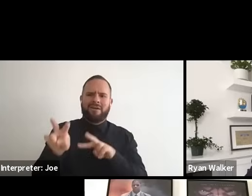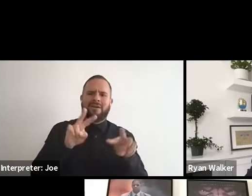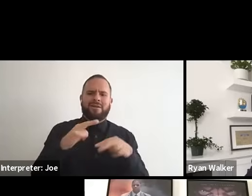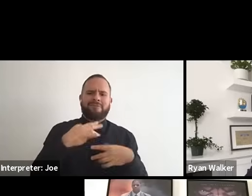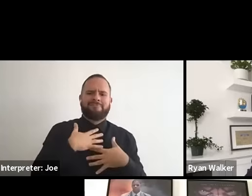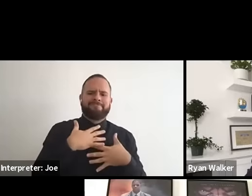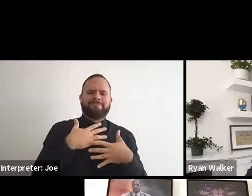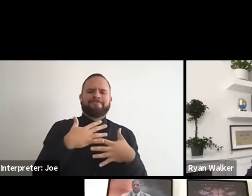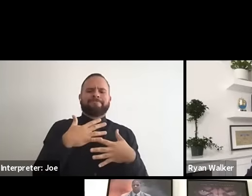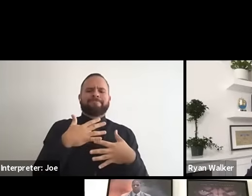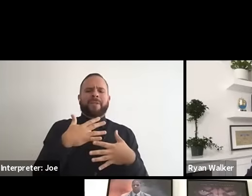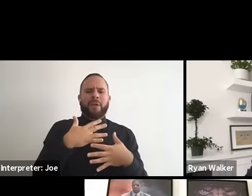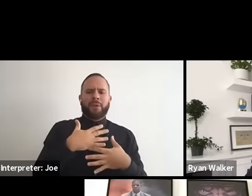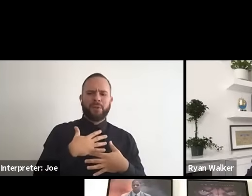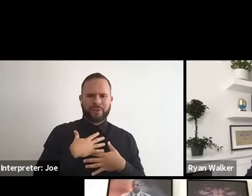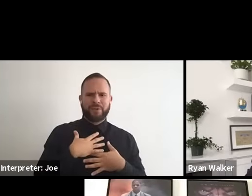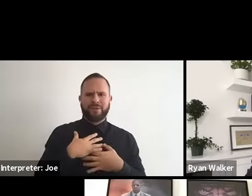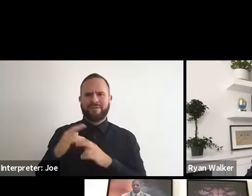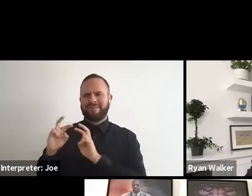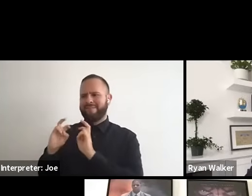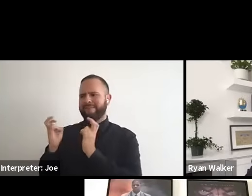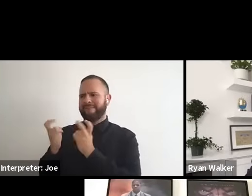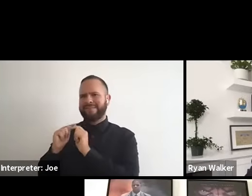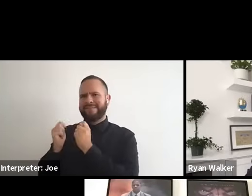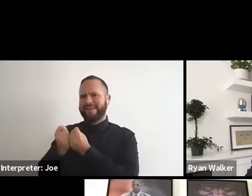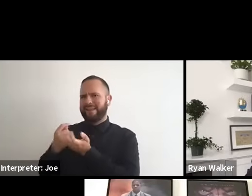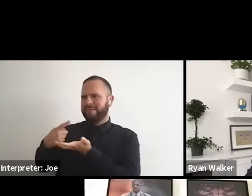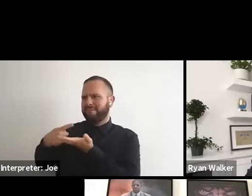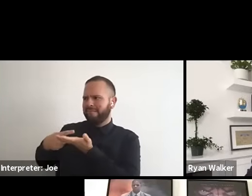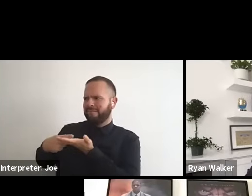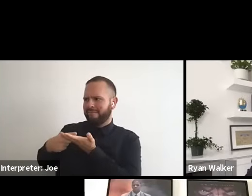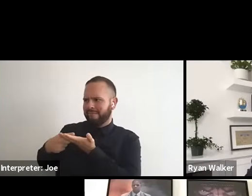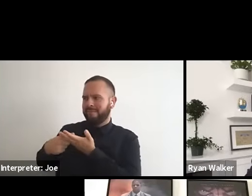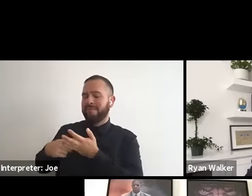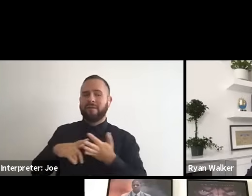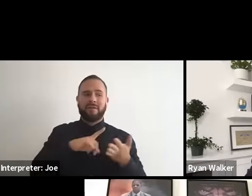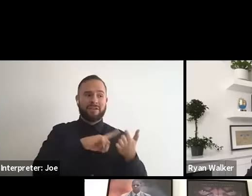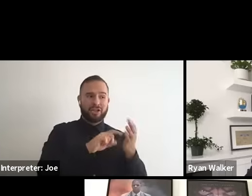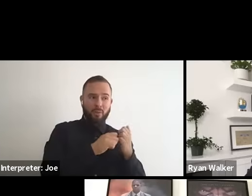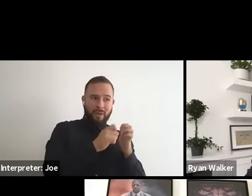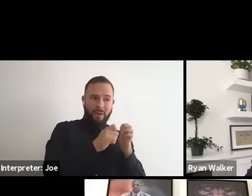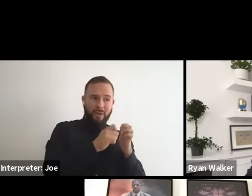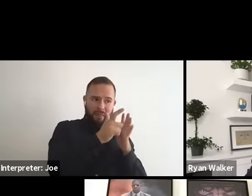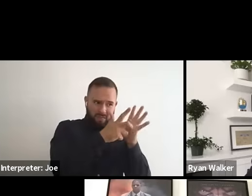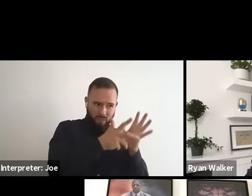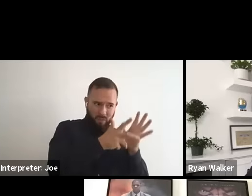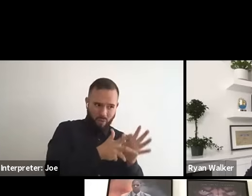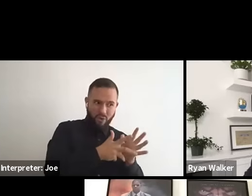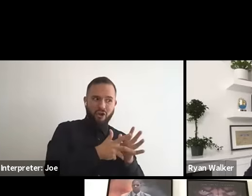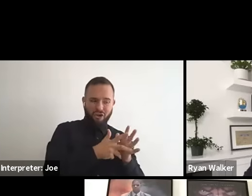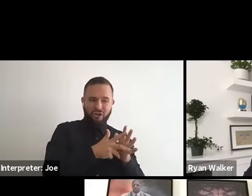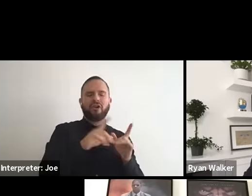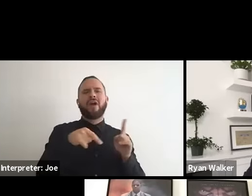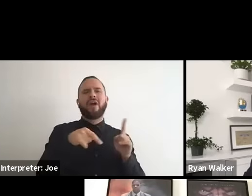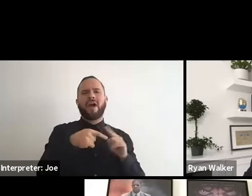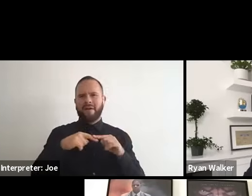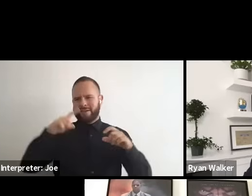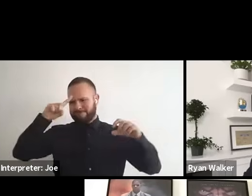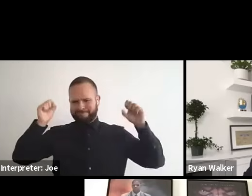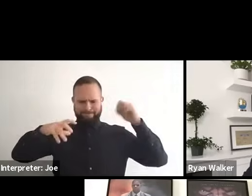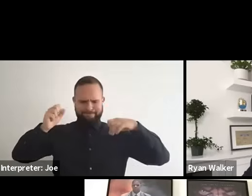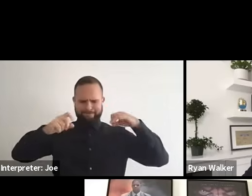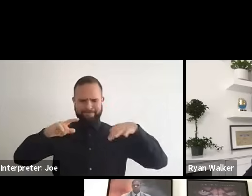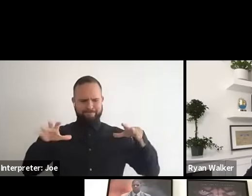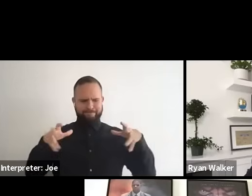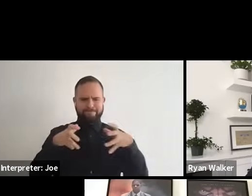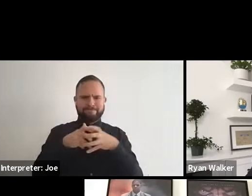facts, vet it by a lawyer always, and then put together the right approach. And with each person,